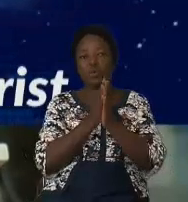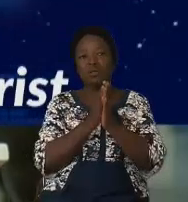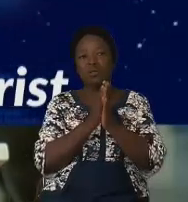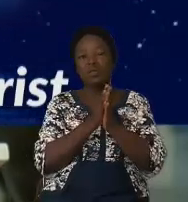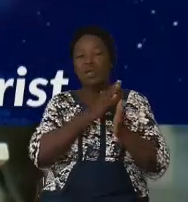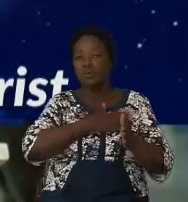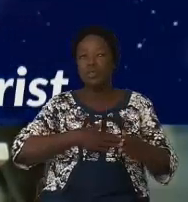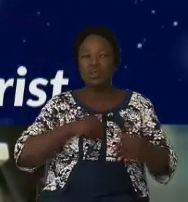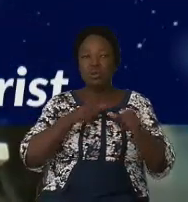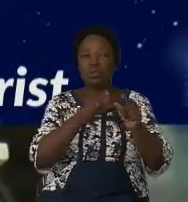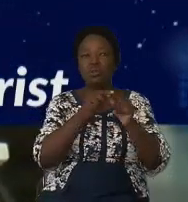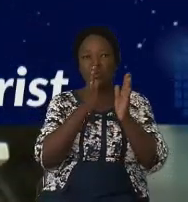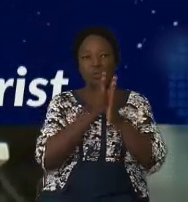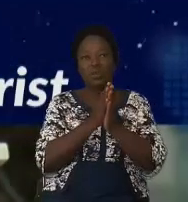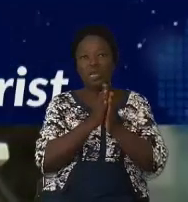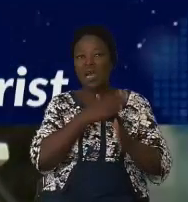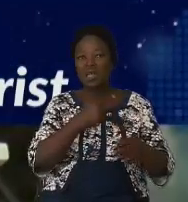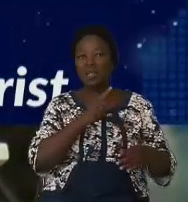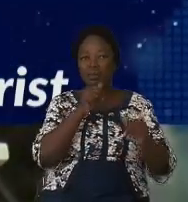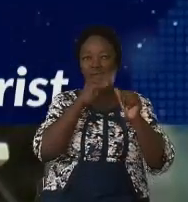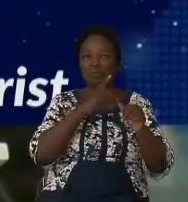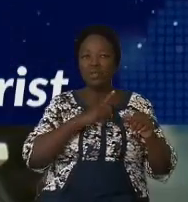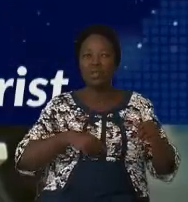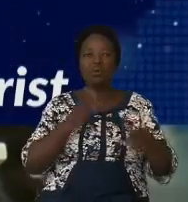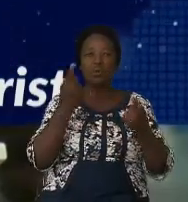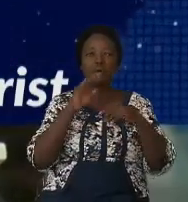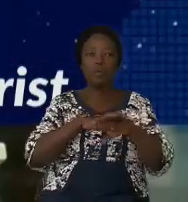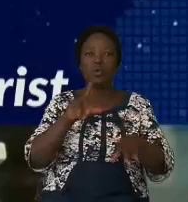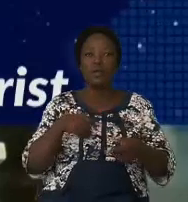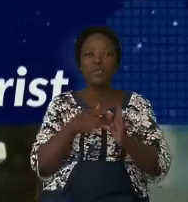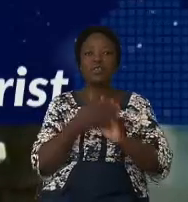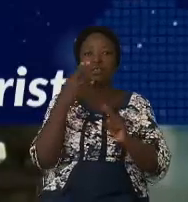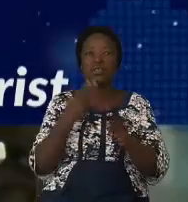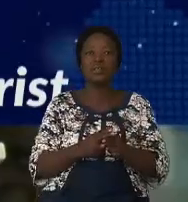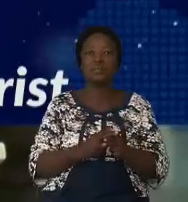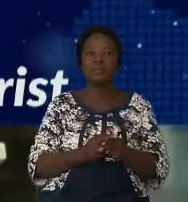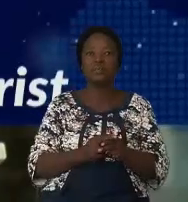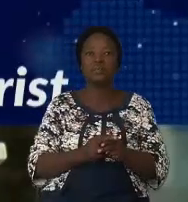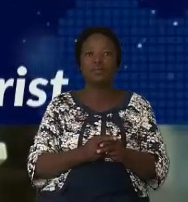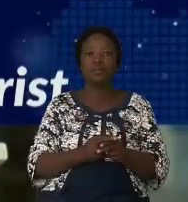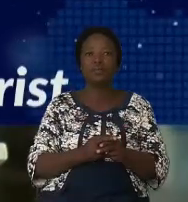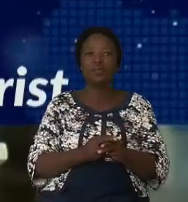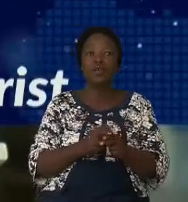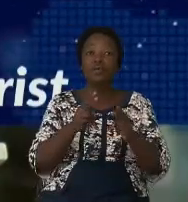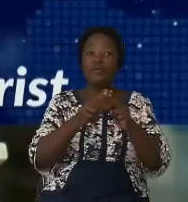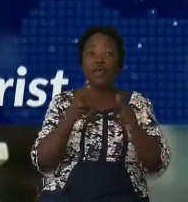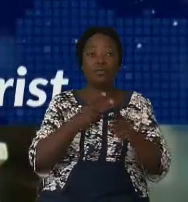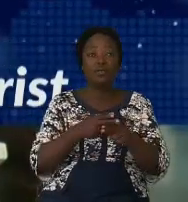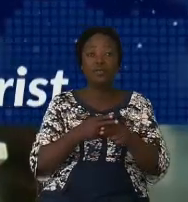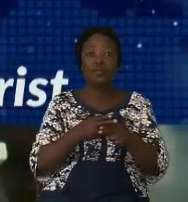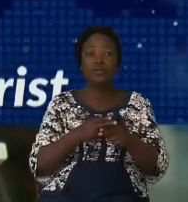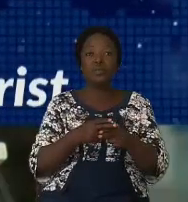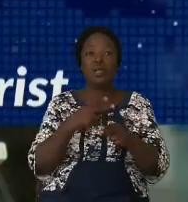please be in the mood of prayer. Keep on communing with heaven. And the blessing of God will be coming upon you.